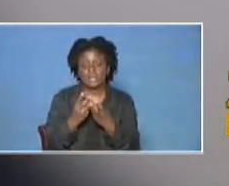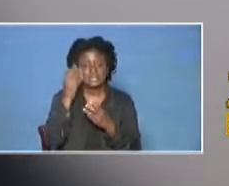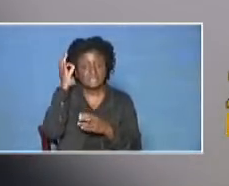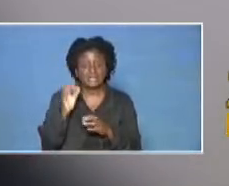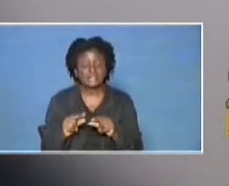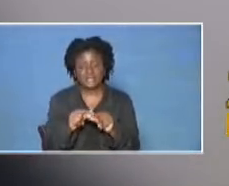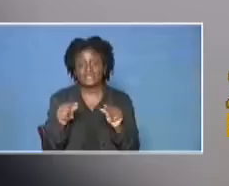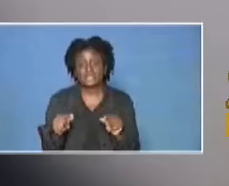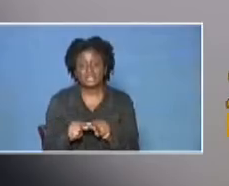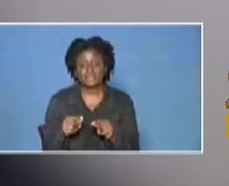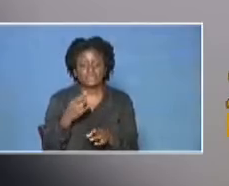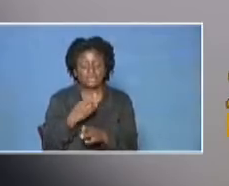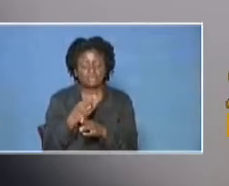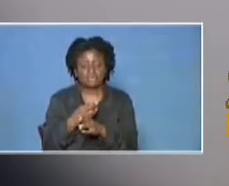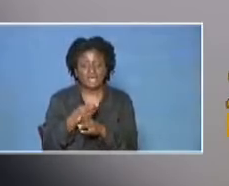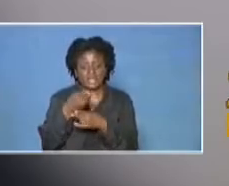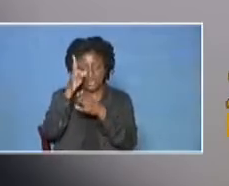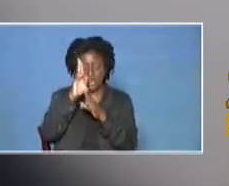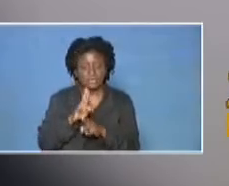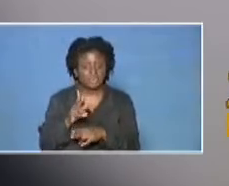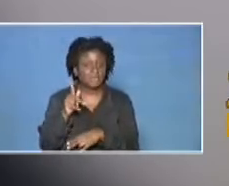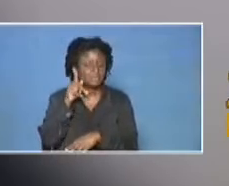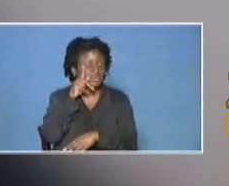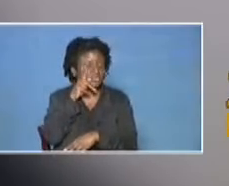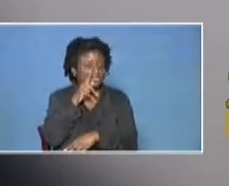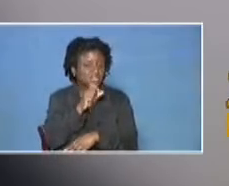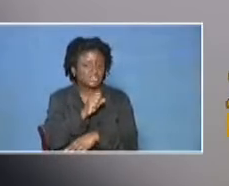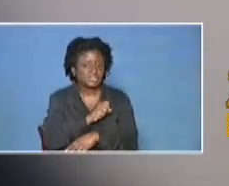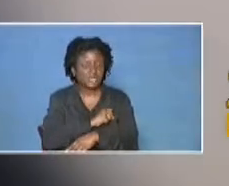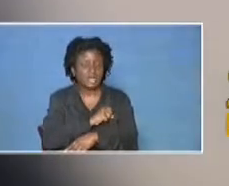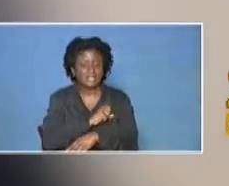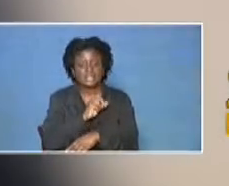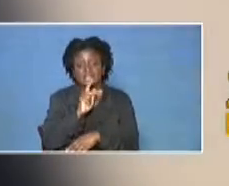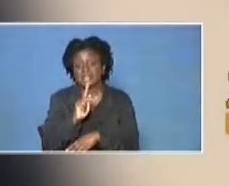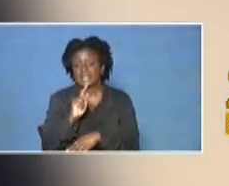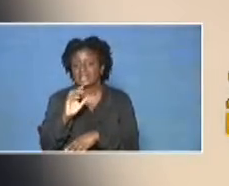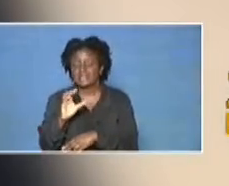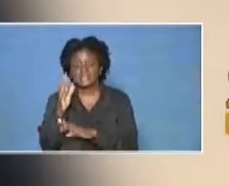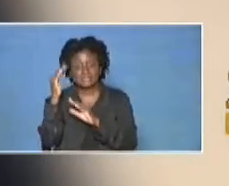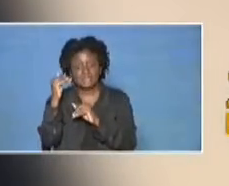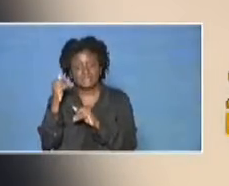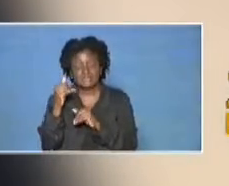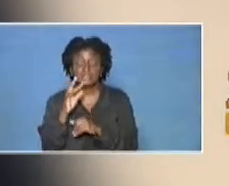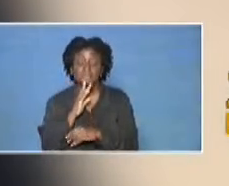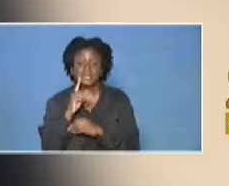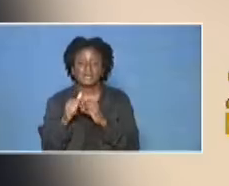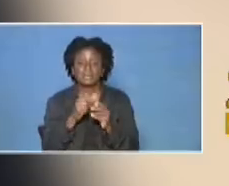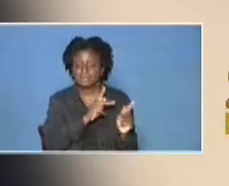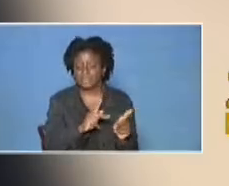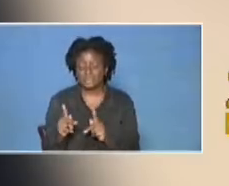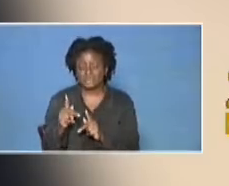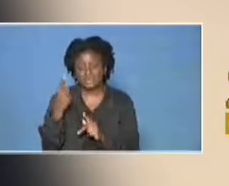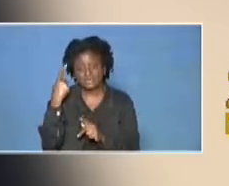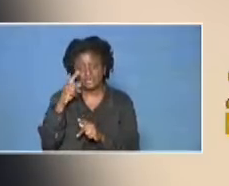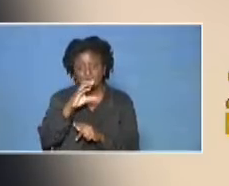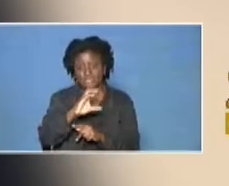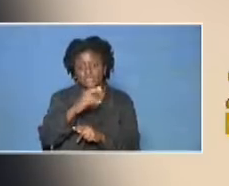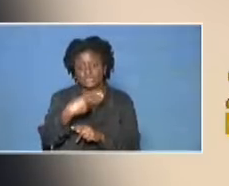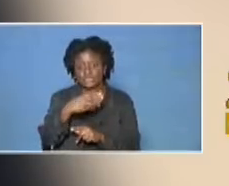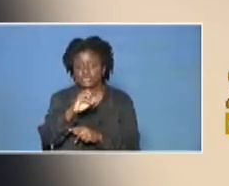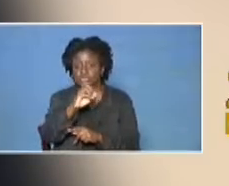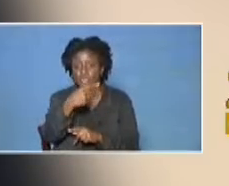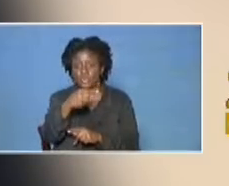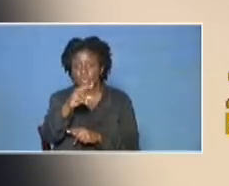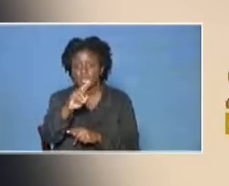Honourable Patricia Scotland KC. She's expected to update the group on preparations for CHOGM scheduled to take place in